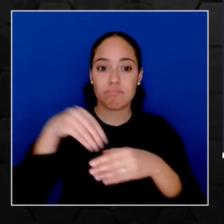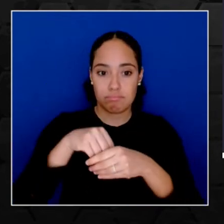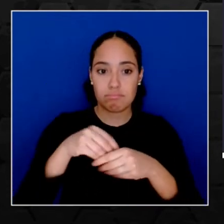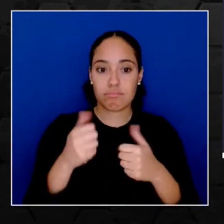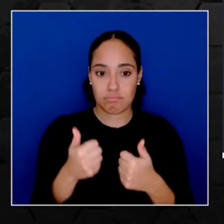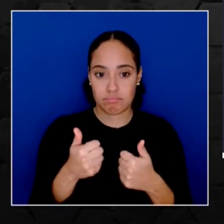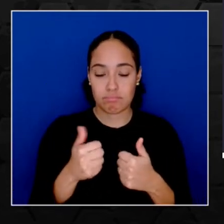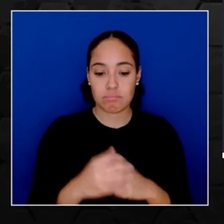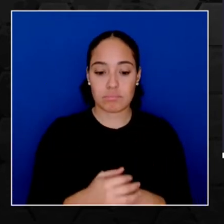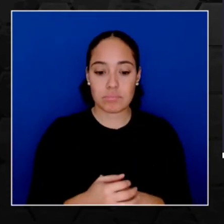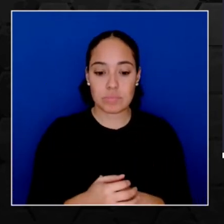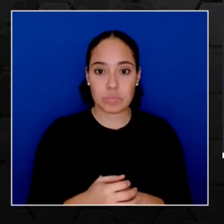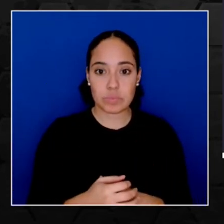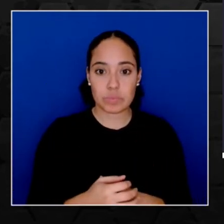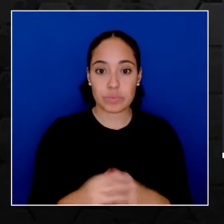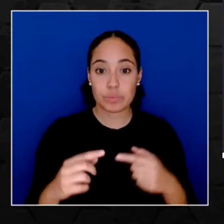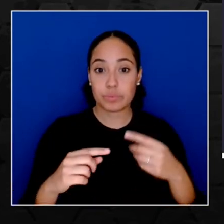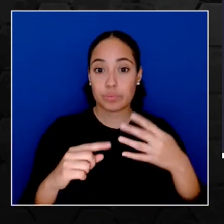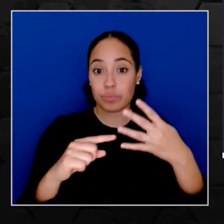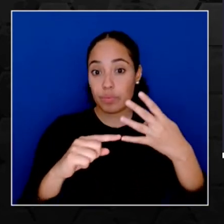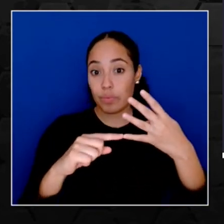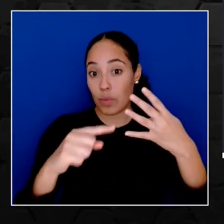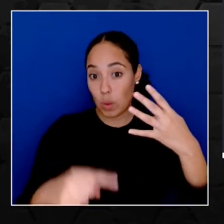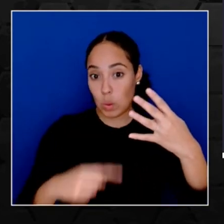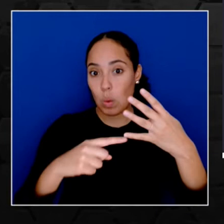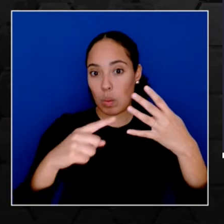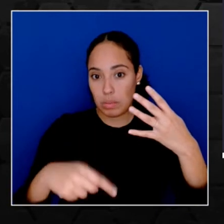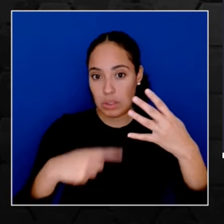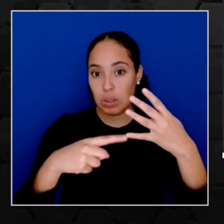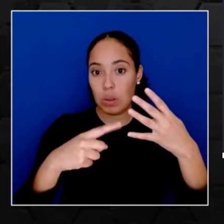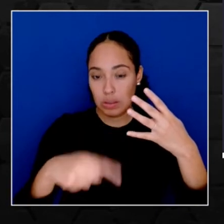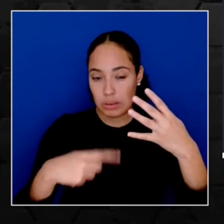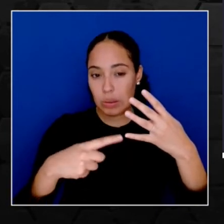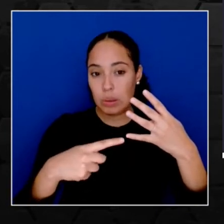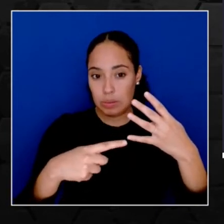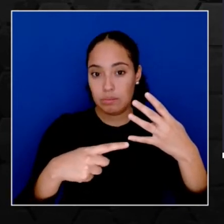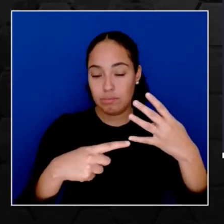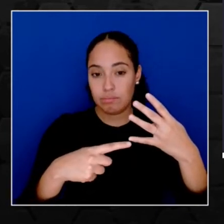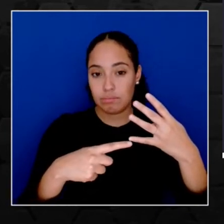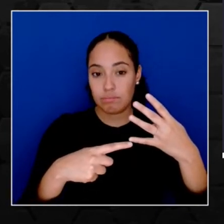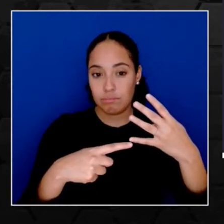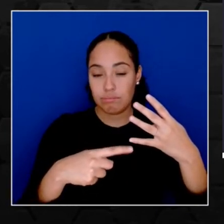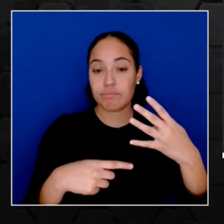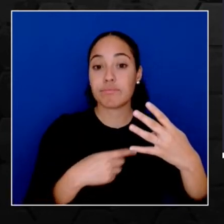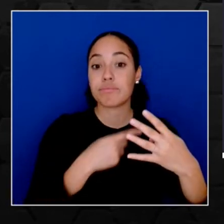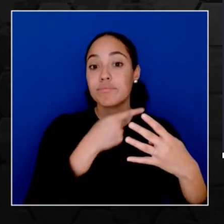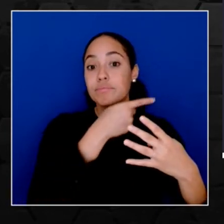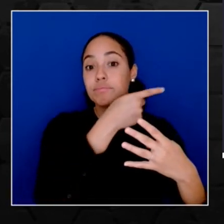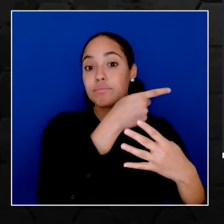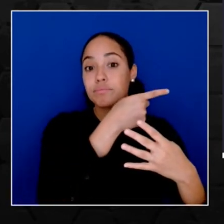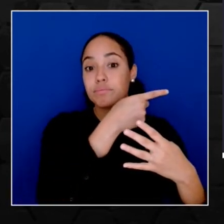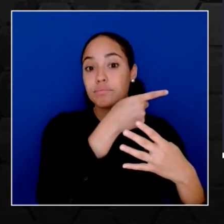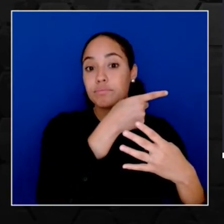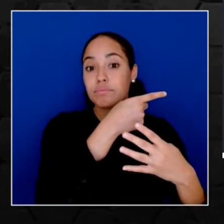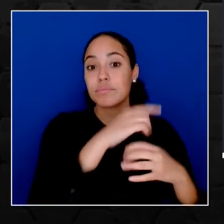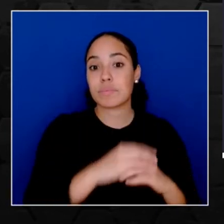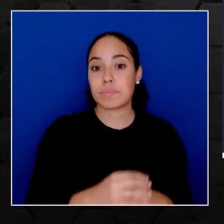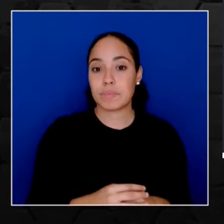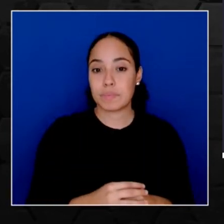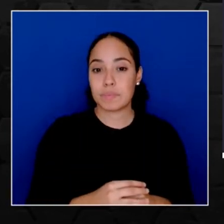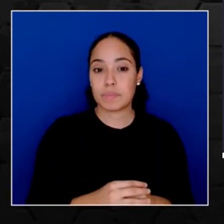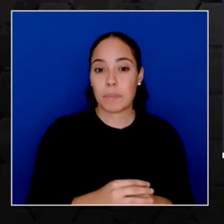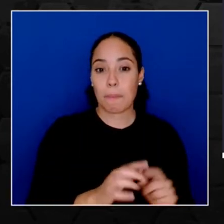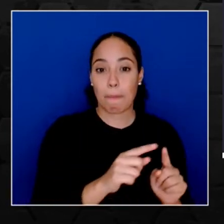looping I have to done from like from 0 to x and from 0 to y kind of thing. Cool. Now what I'm creating a line x kind of